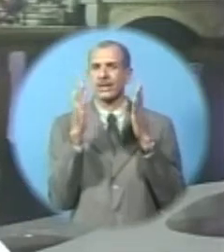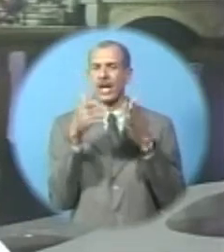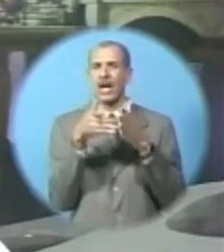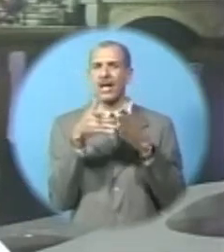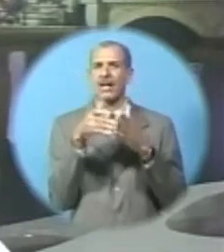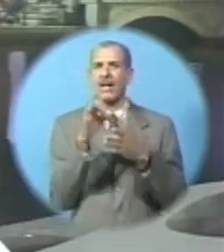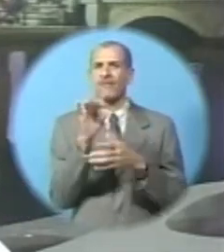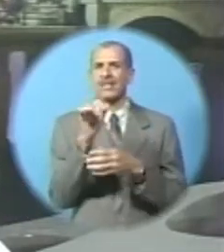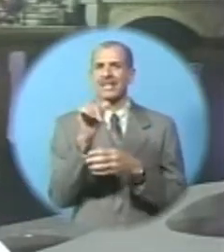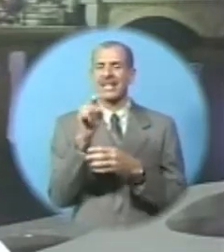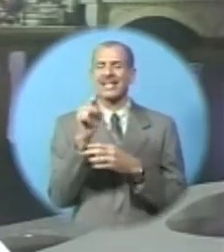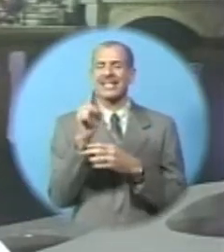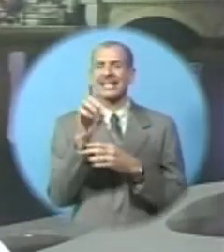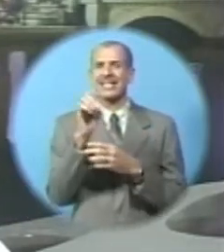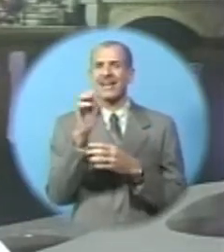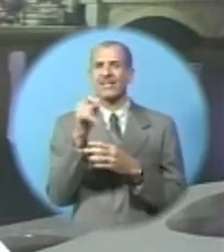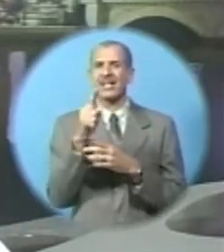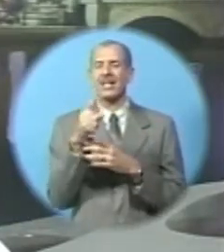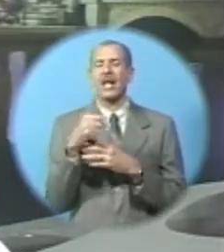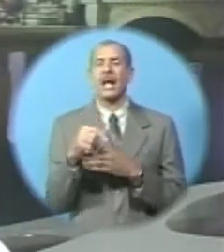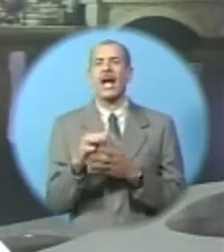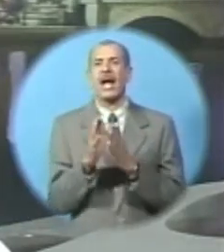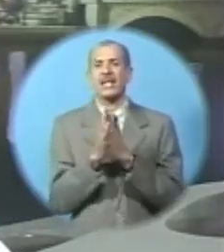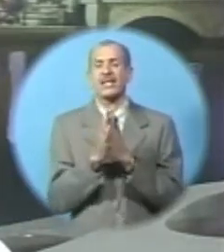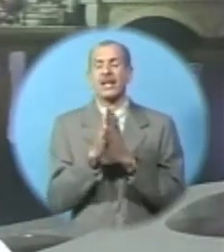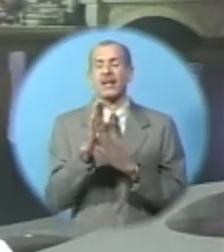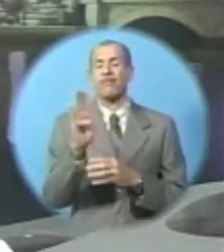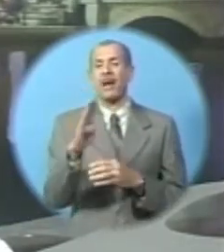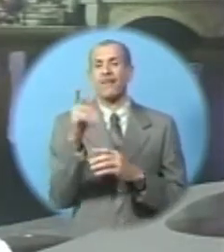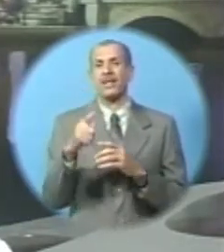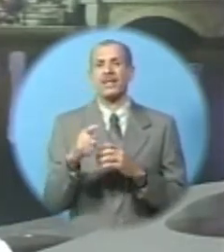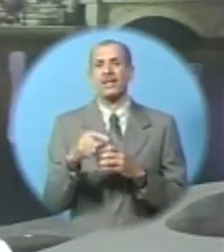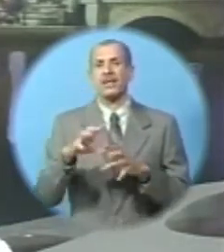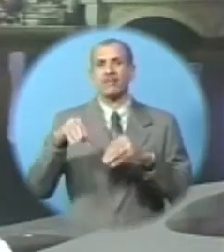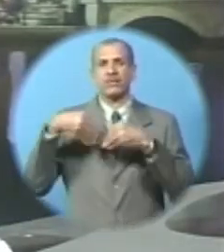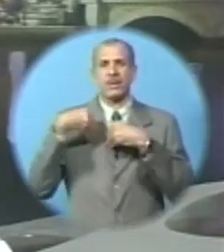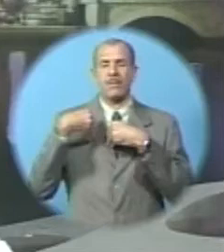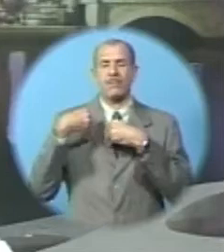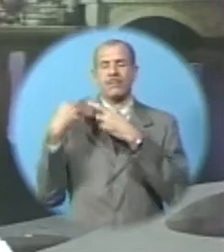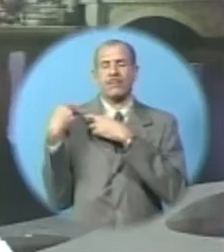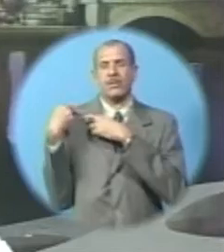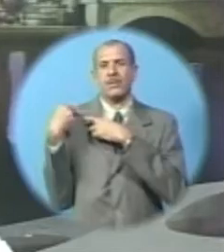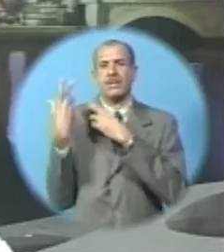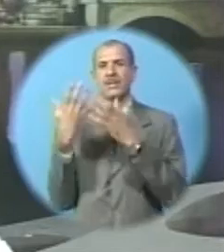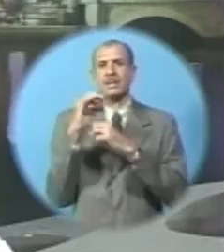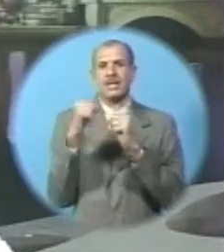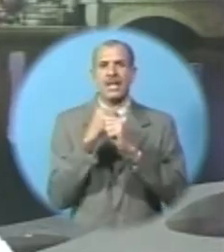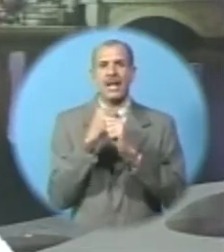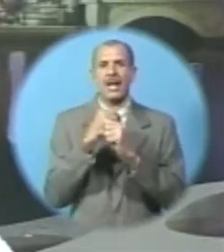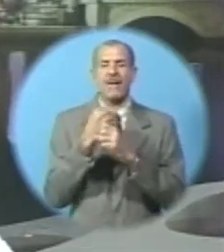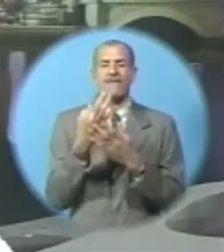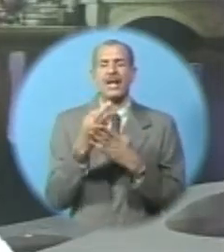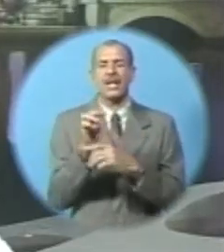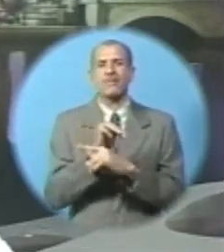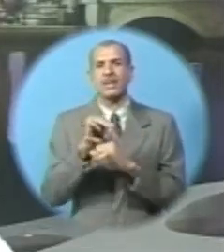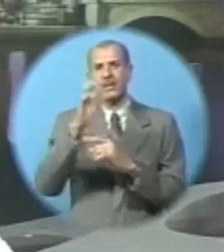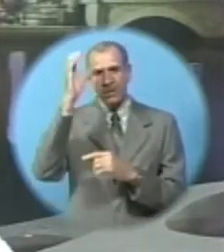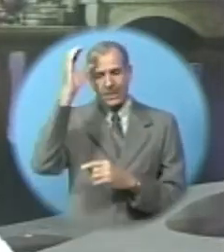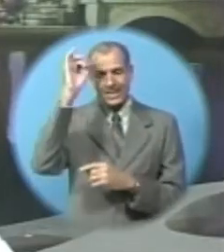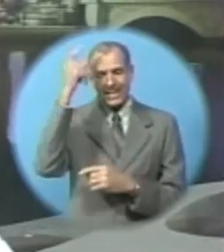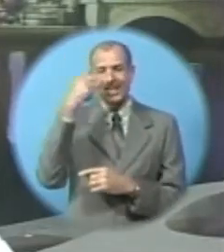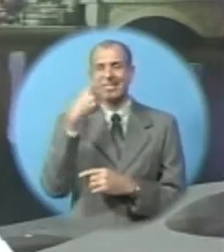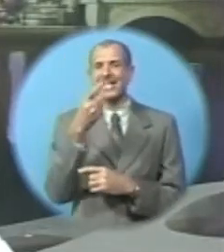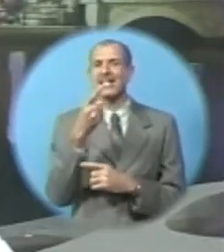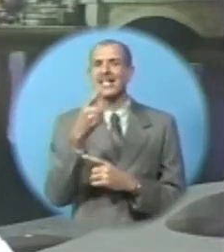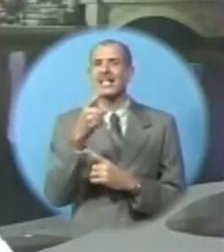by asking Barbadians to shoulder additional taxes this fiscal year. Finance Minister Chris Sinclair has declared the deficit